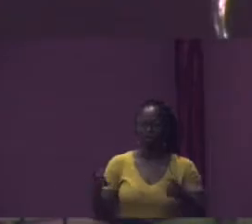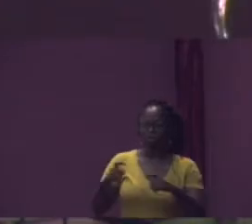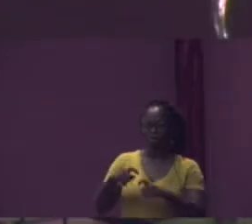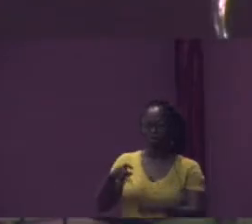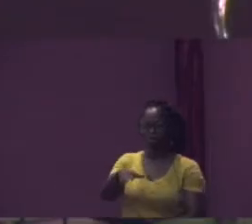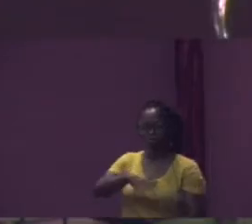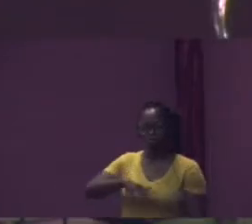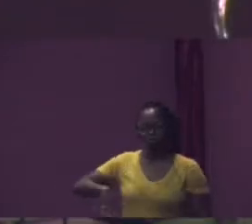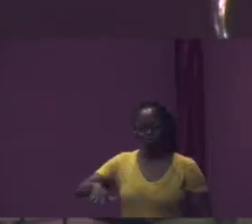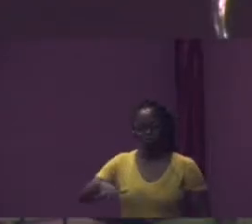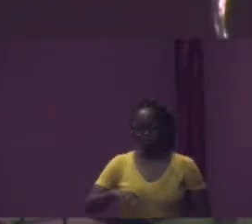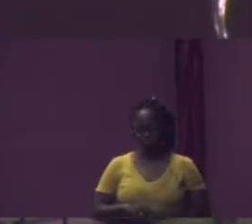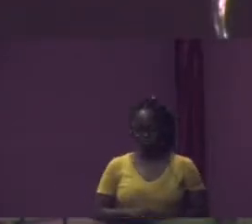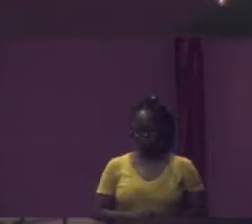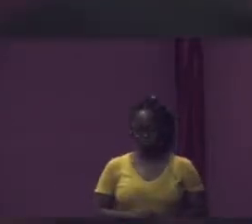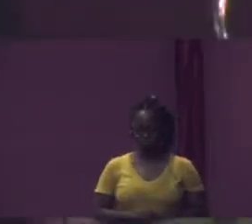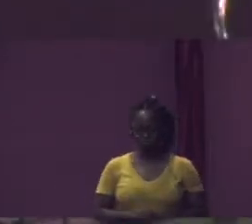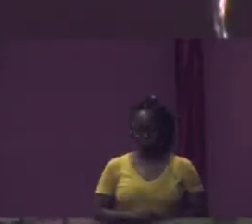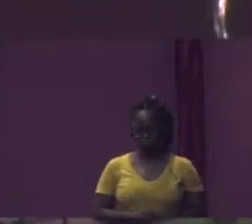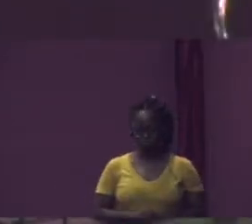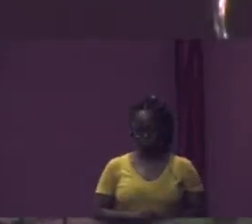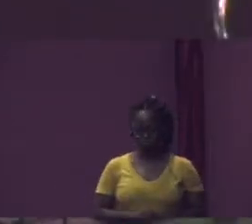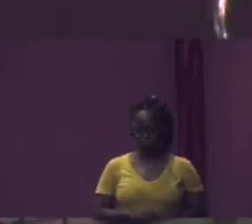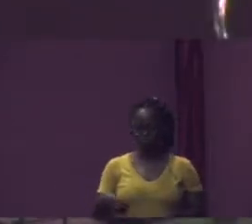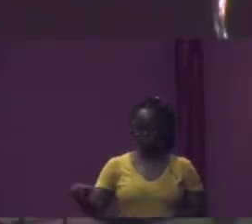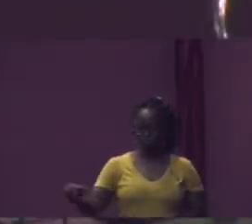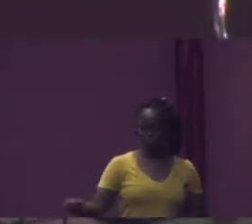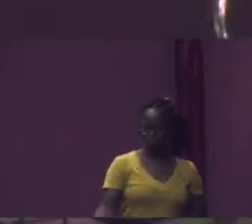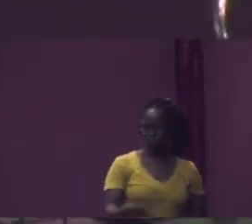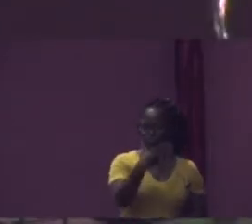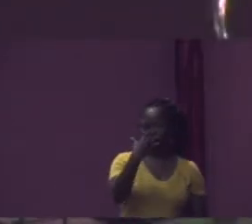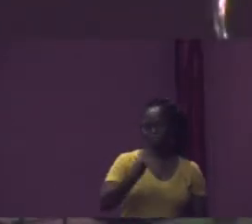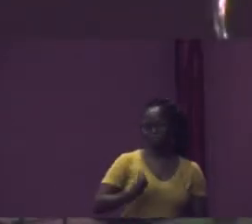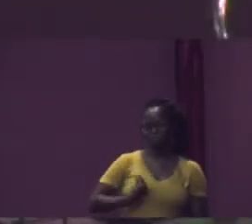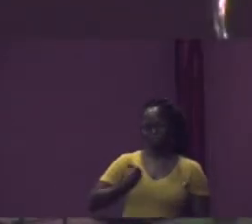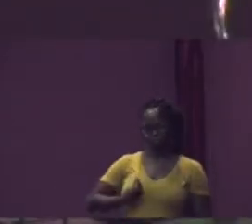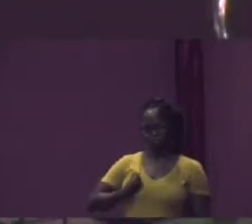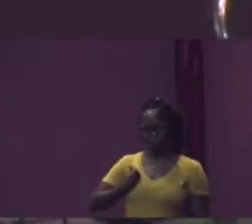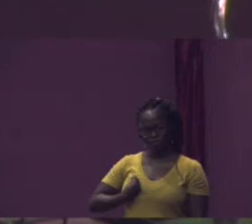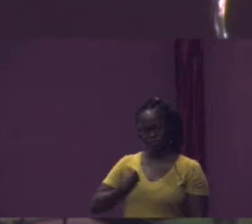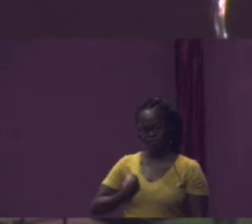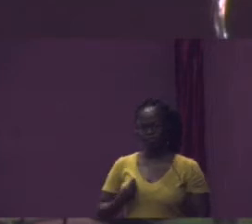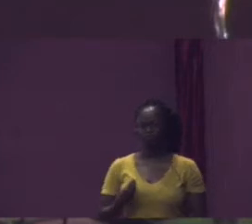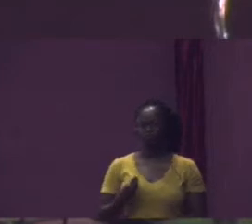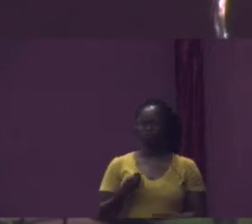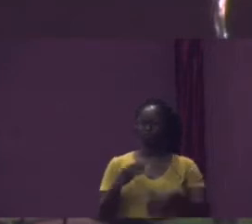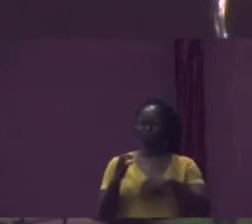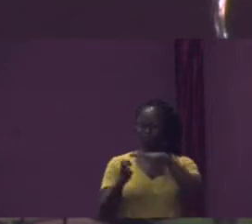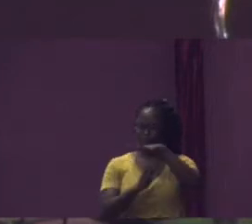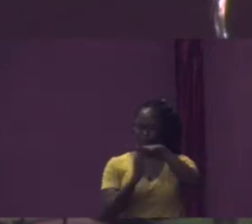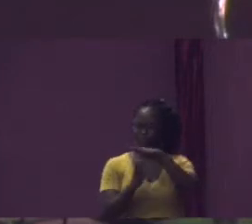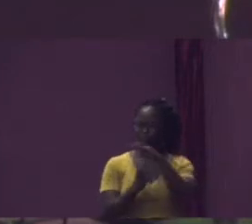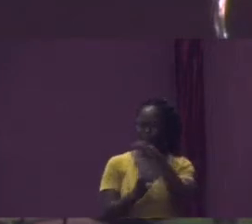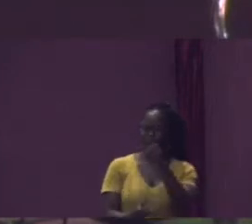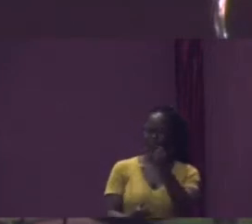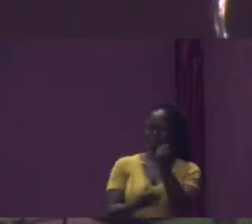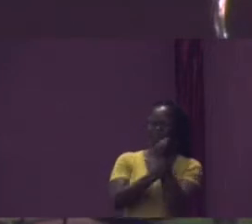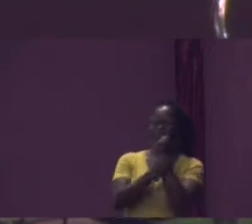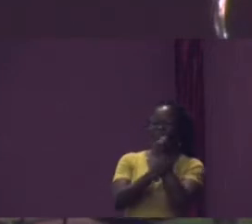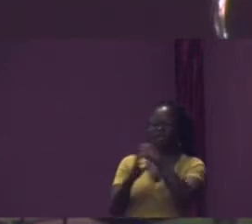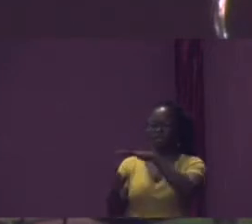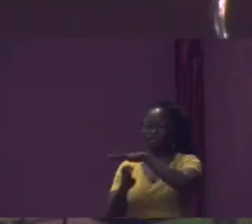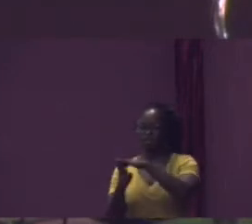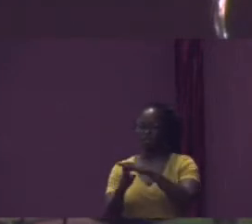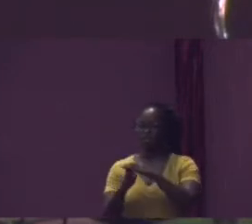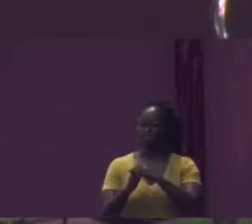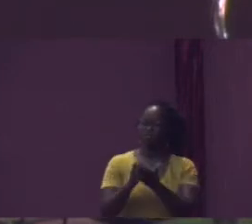corporatized medicine. And new players such as pharmaceuticals, insurance companies, and interest groups entered the scene as potential power